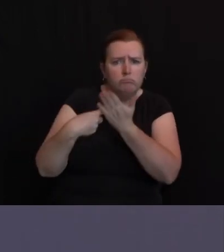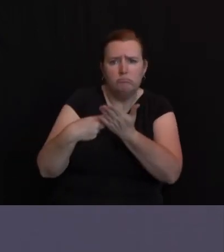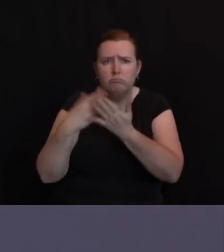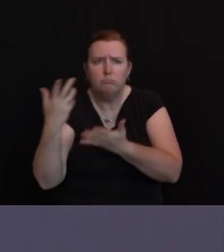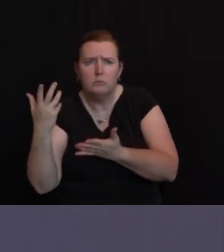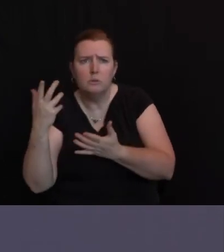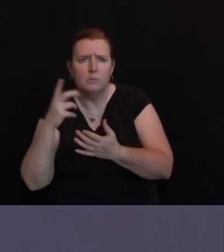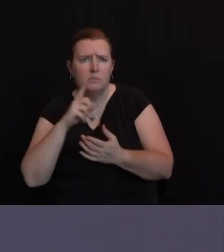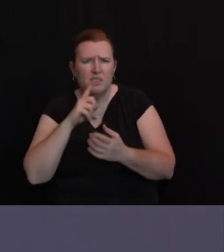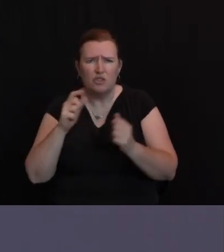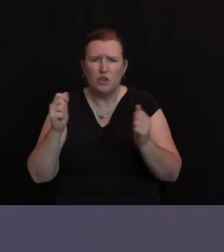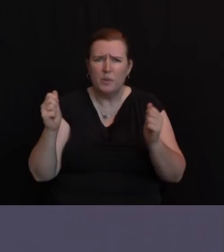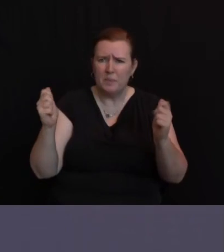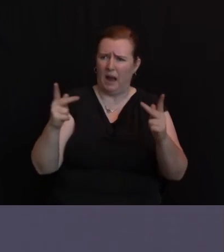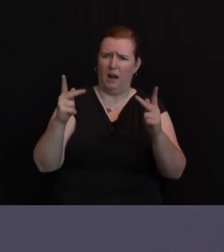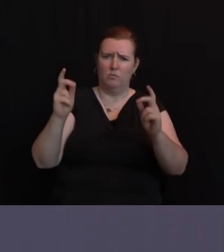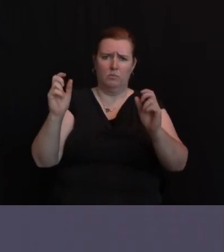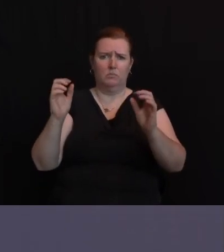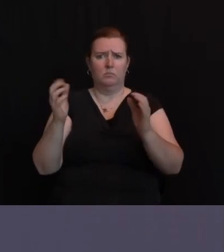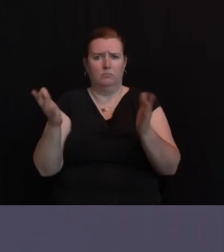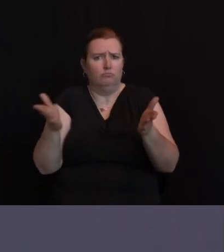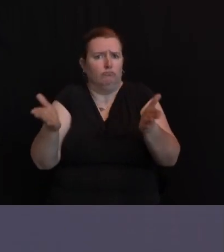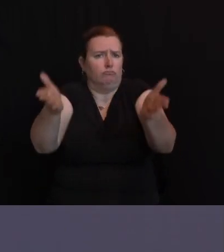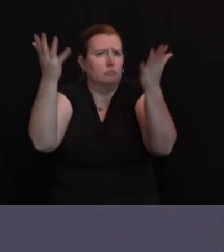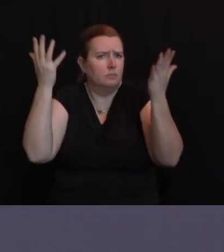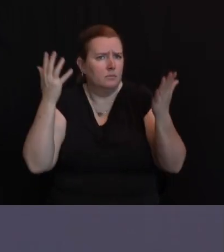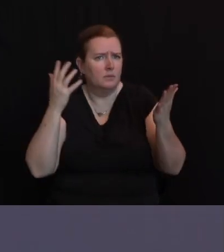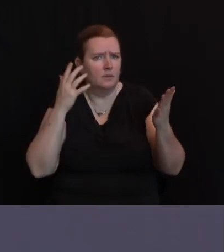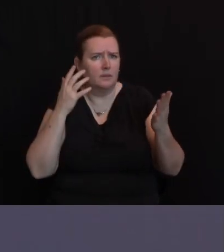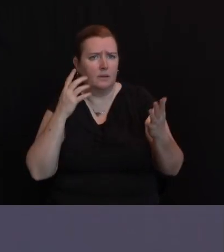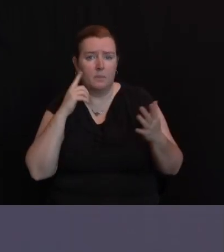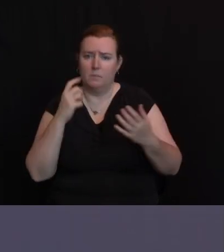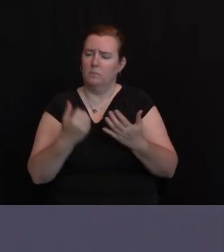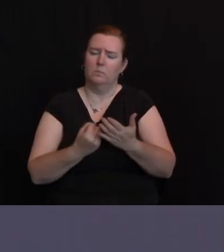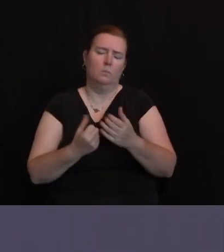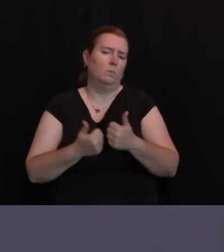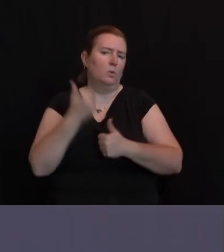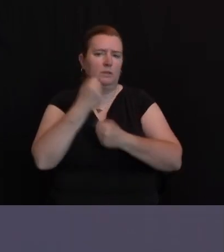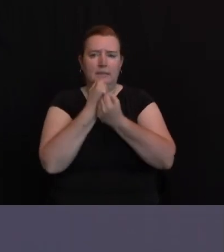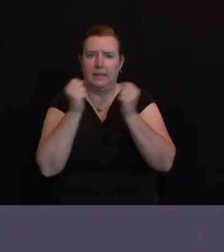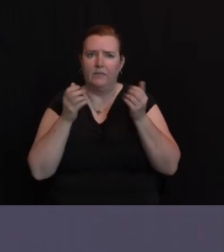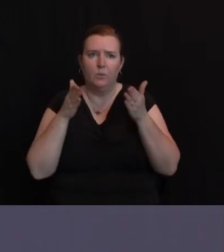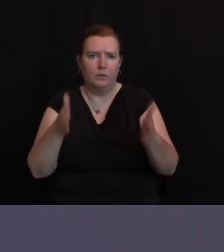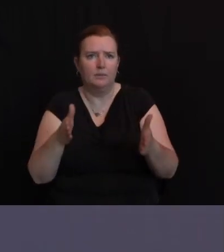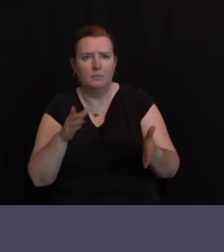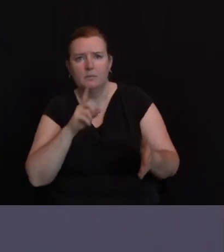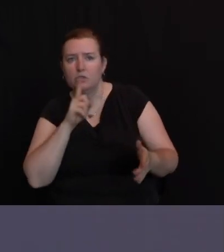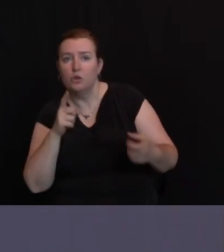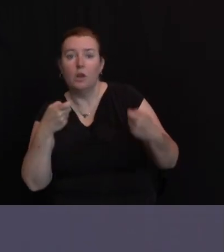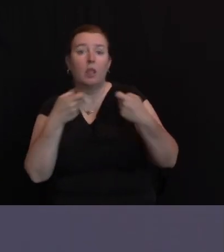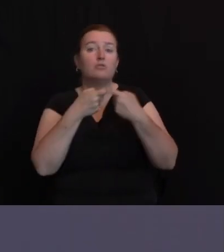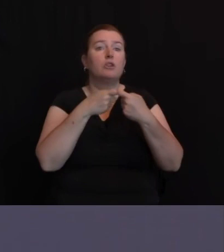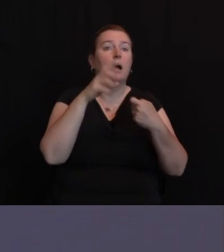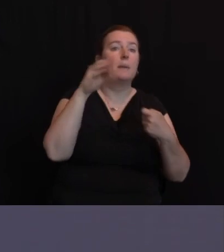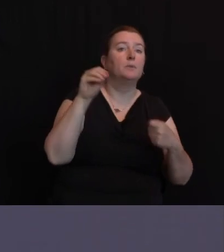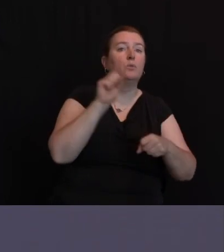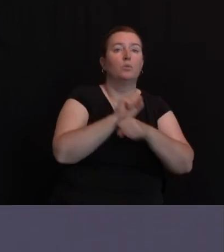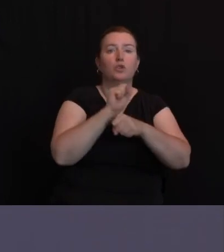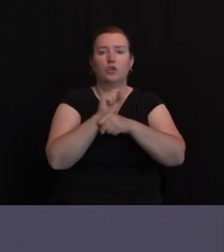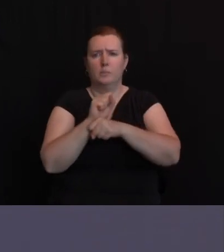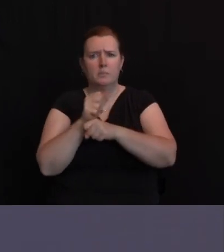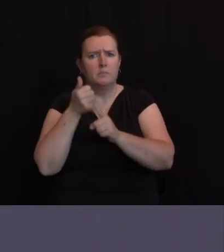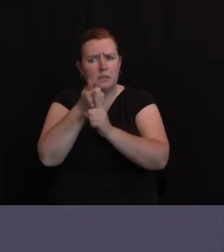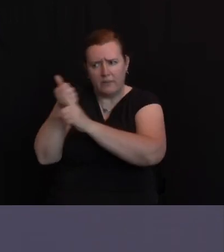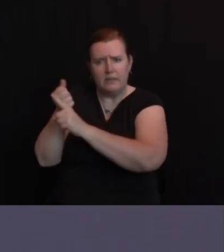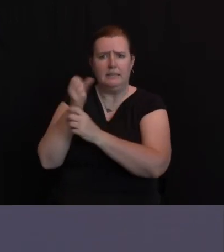and running as fast as possible and as safely as possible. We got to make sure the women and men who are doing this are as safe as possible.